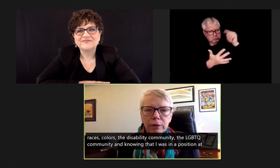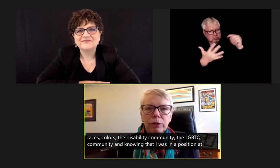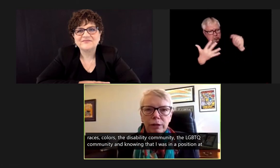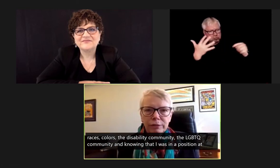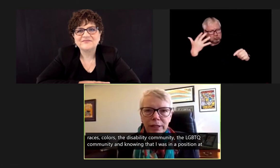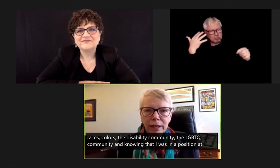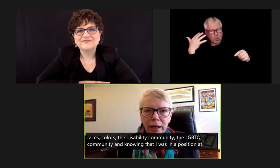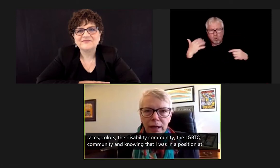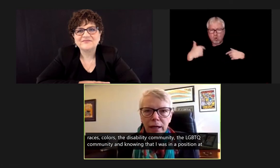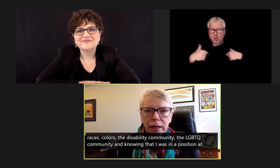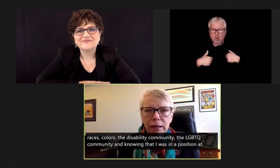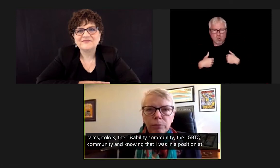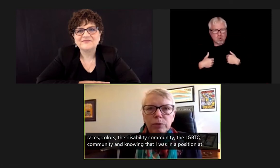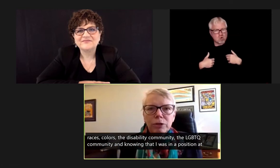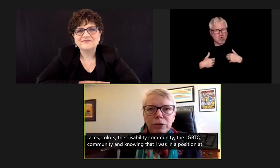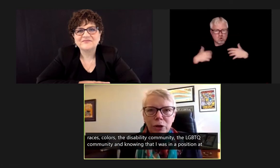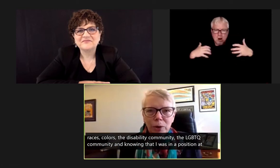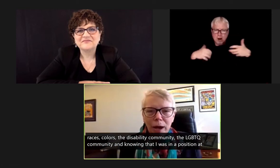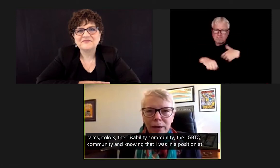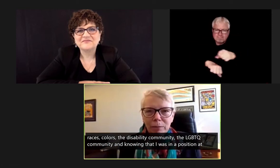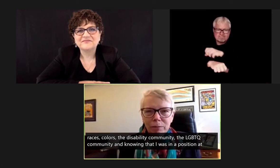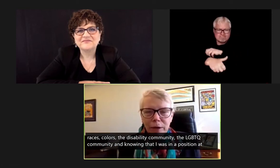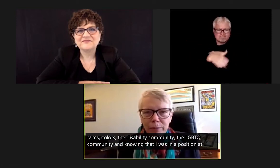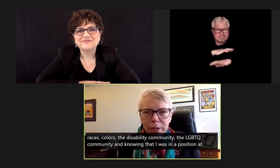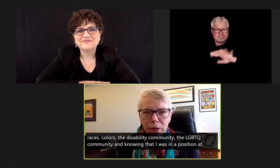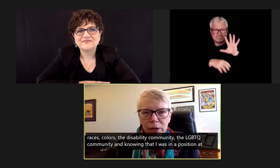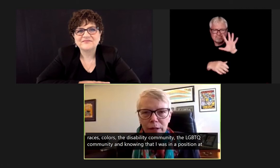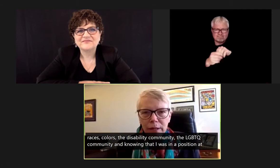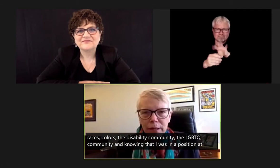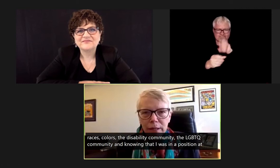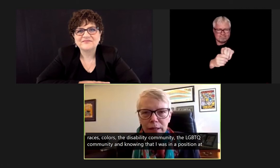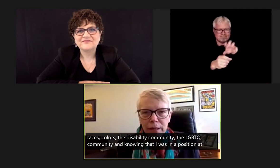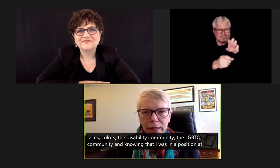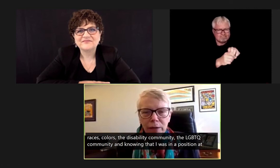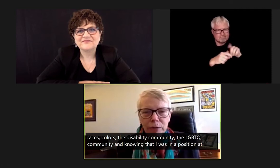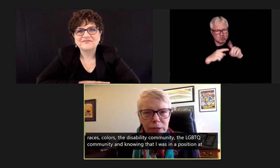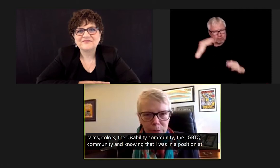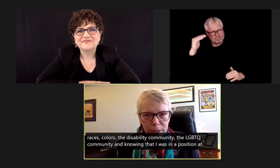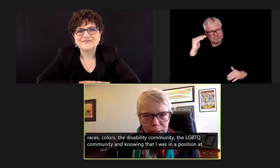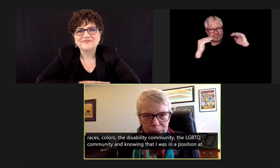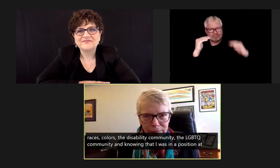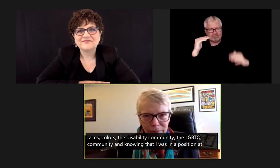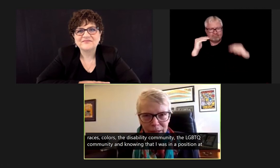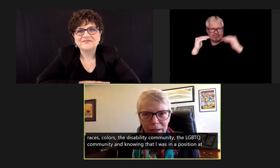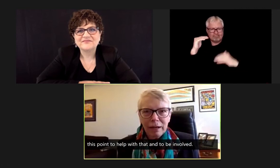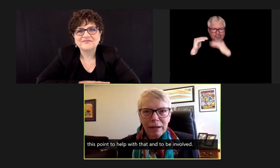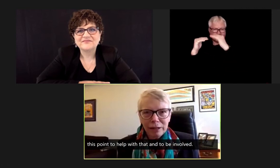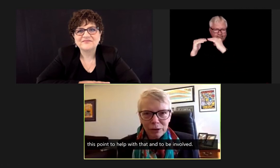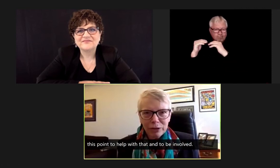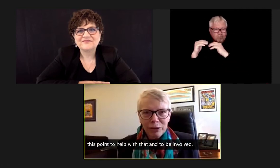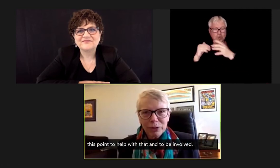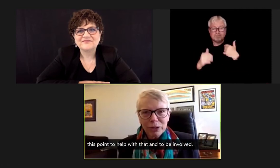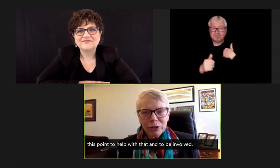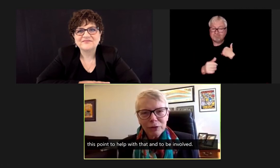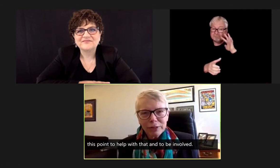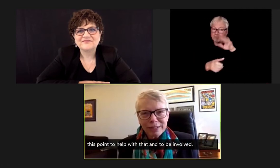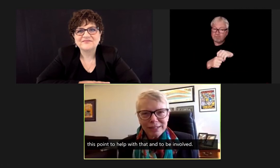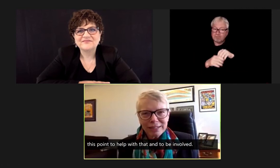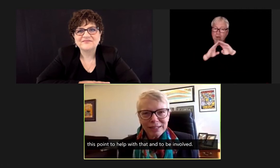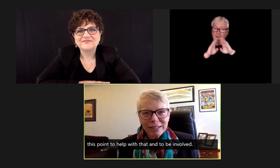to be involved. So I have been on the Housing Committee, Health and